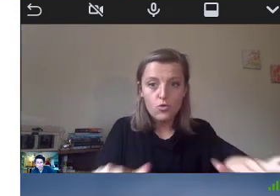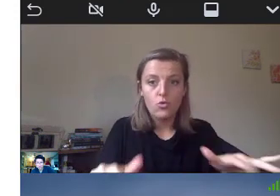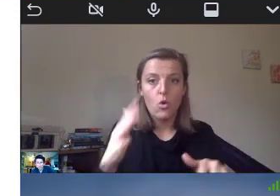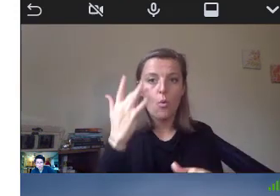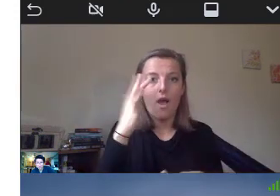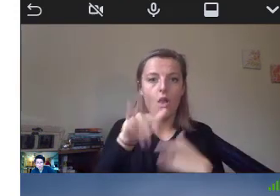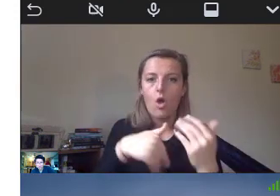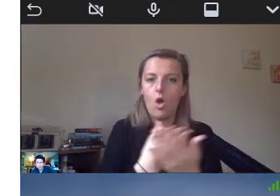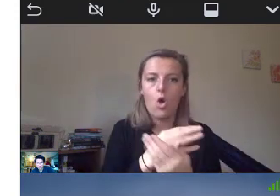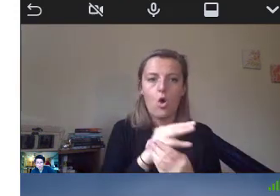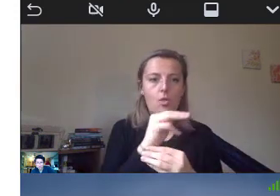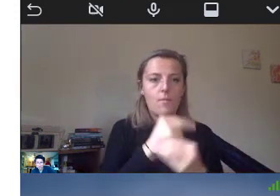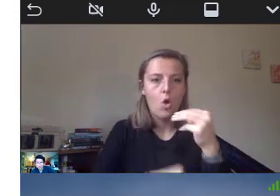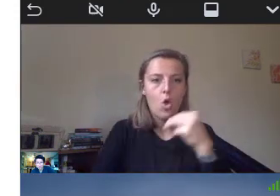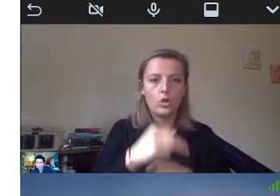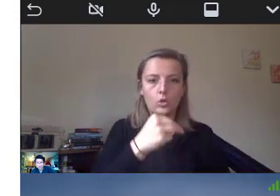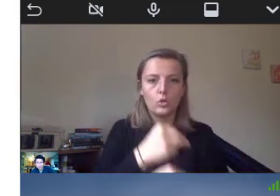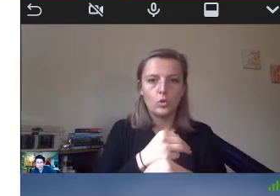our conducting material.